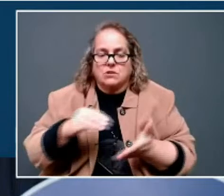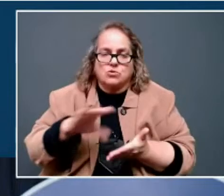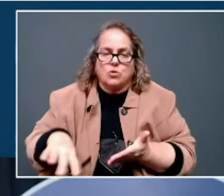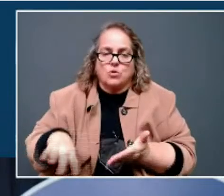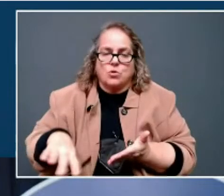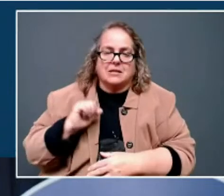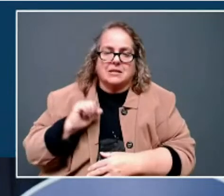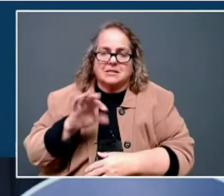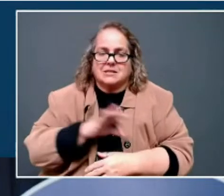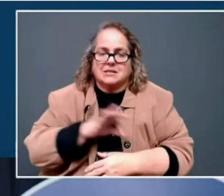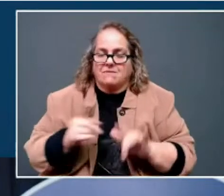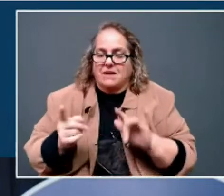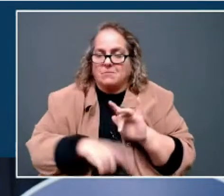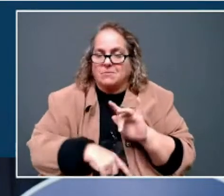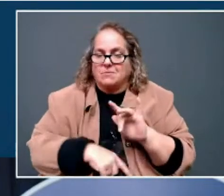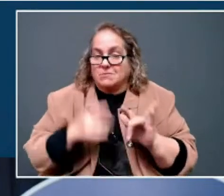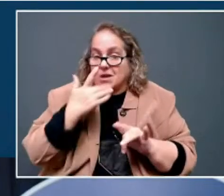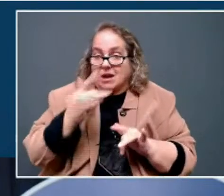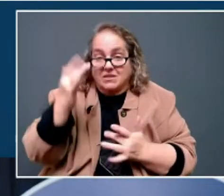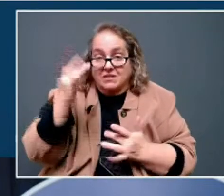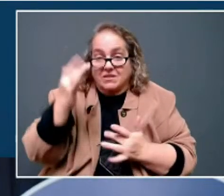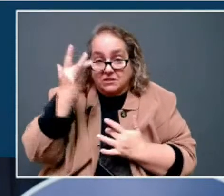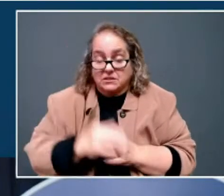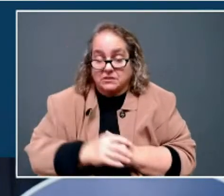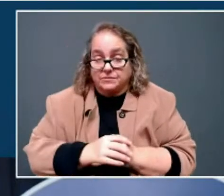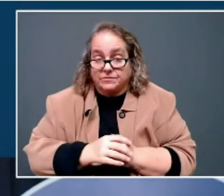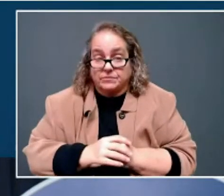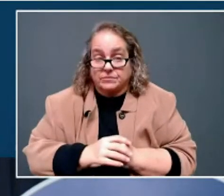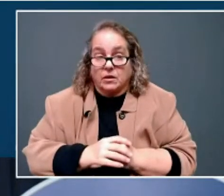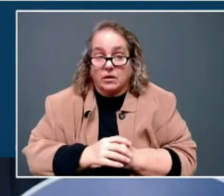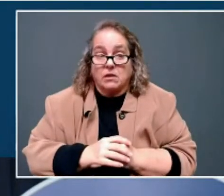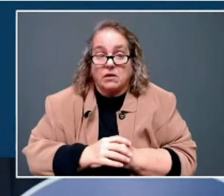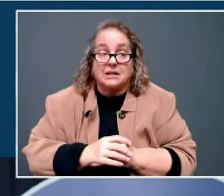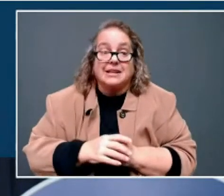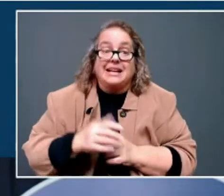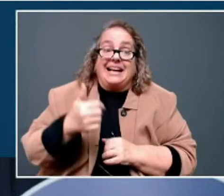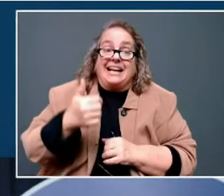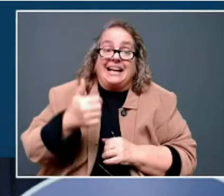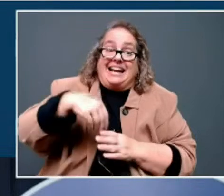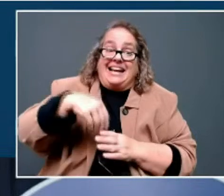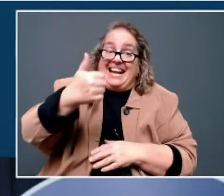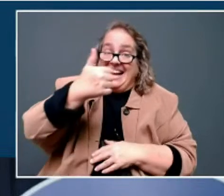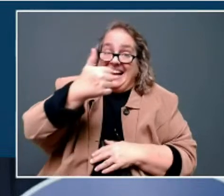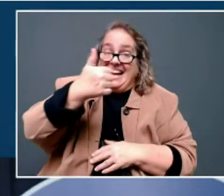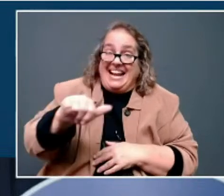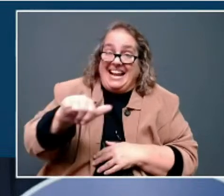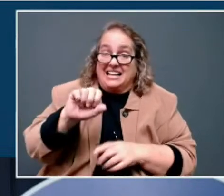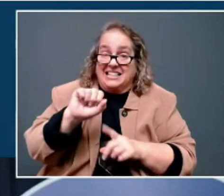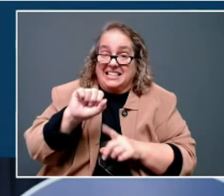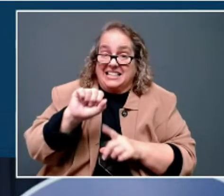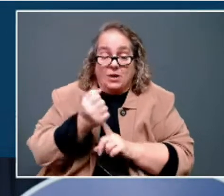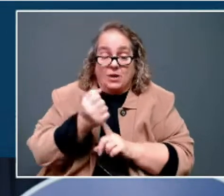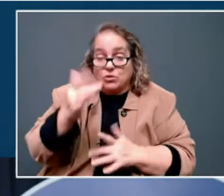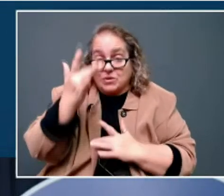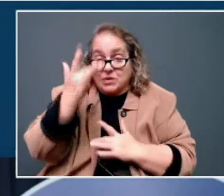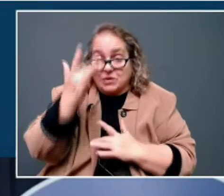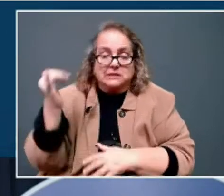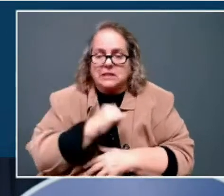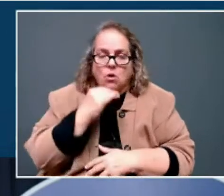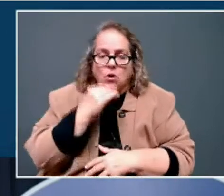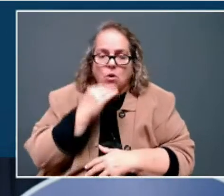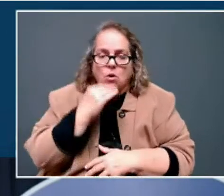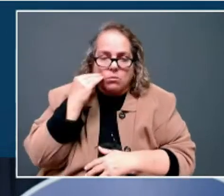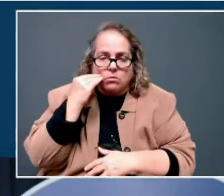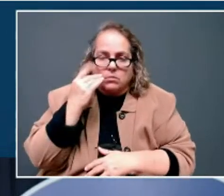illness. Now, in the first row, in any situation, if you are sick, stay home. If you are sick, stay